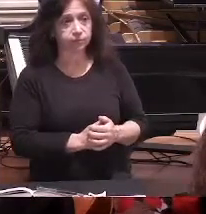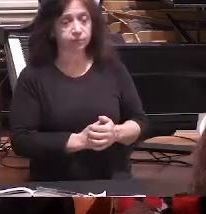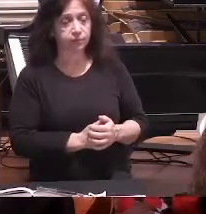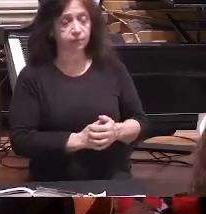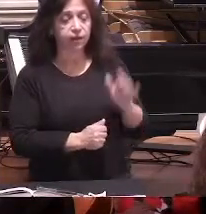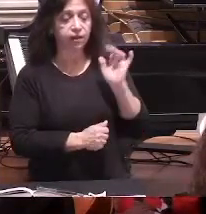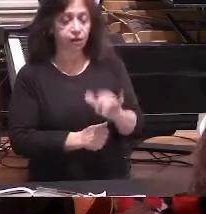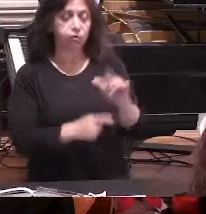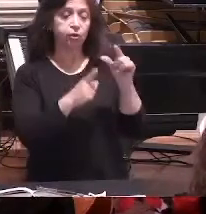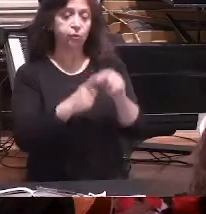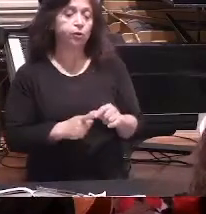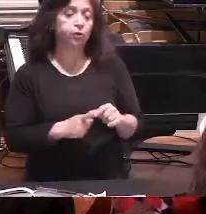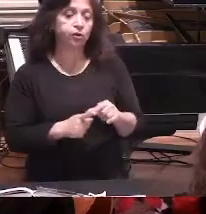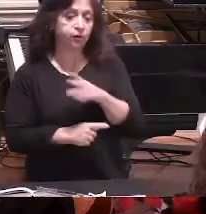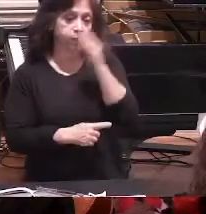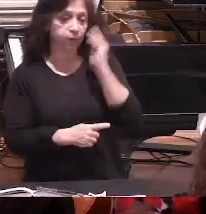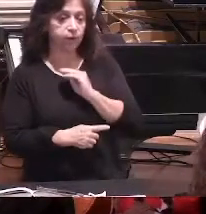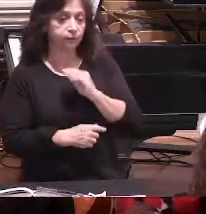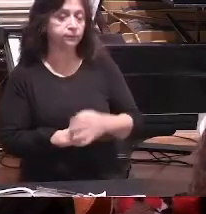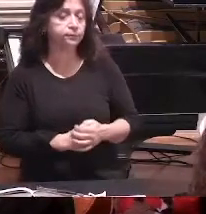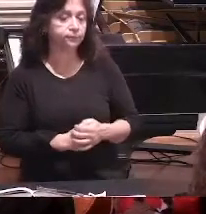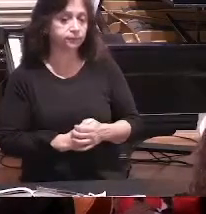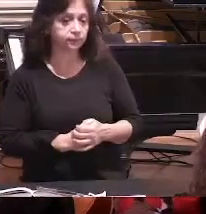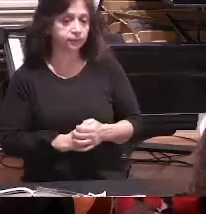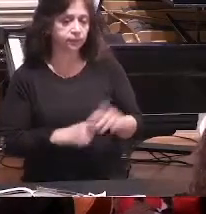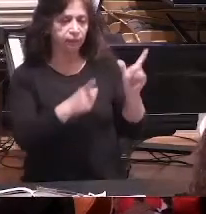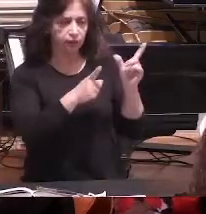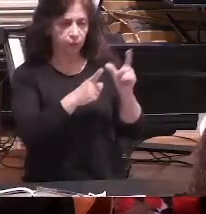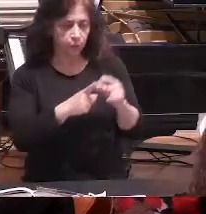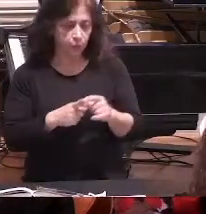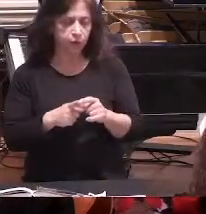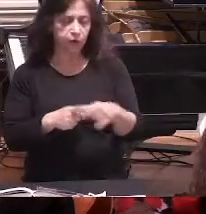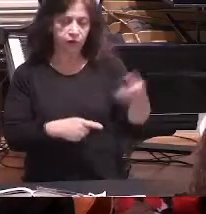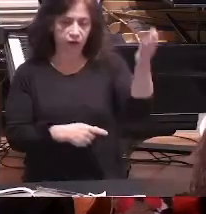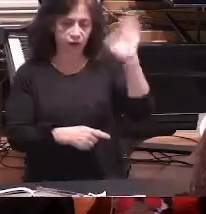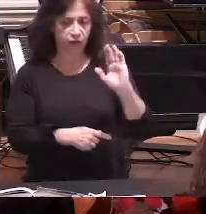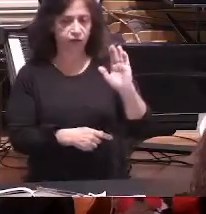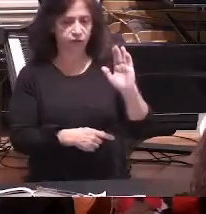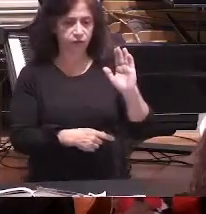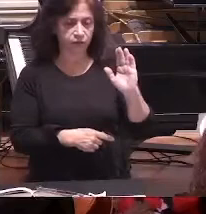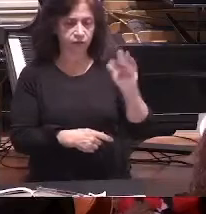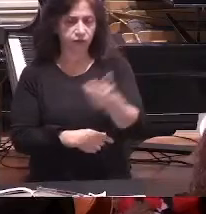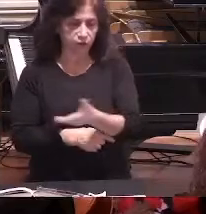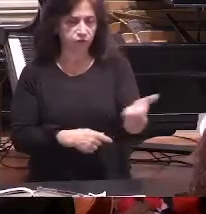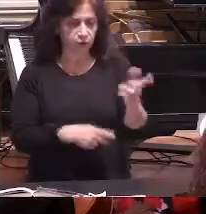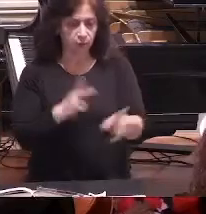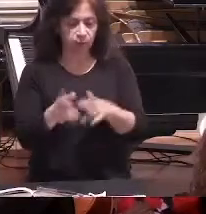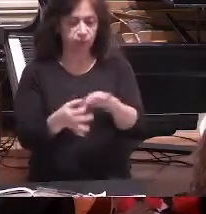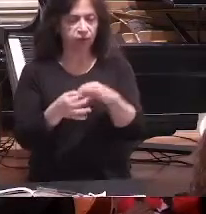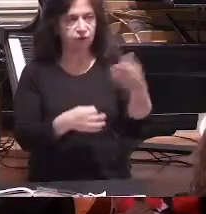These are the words of Mary, the word of God for the people of